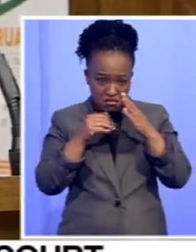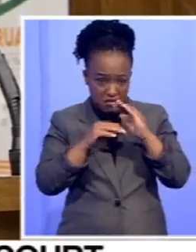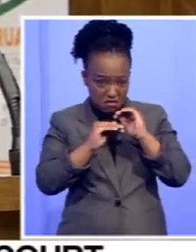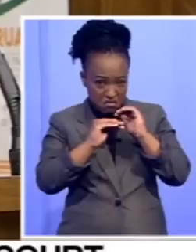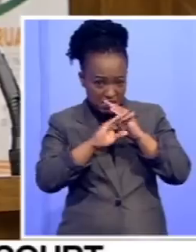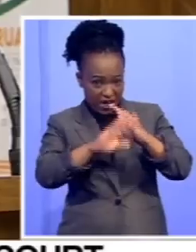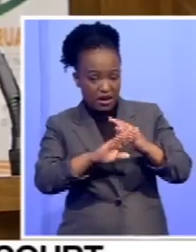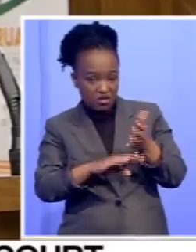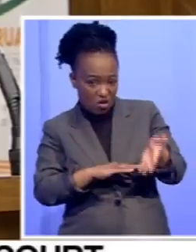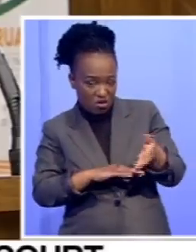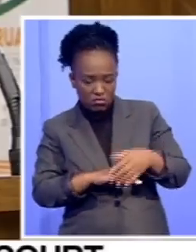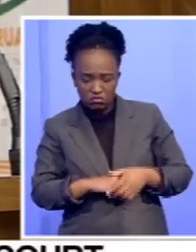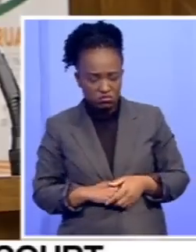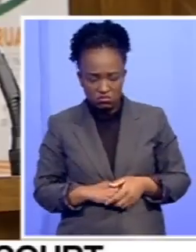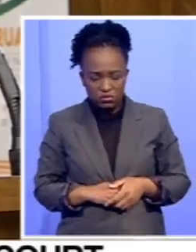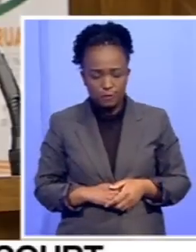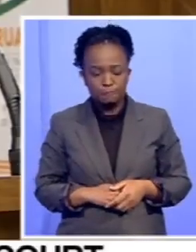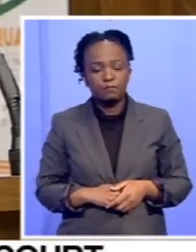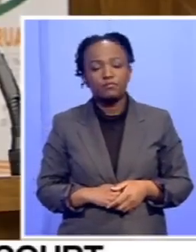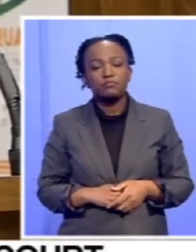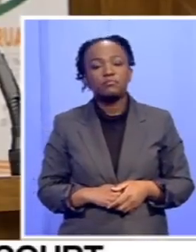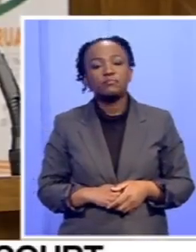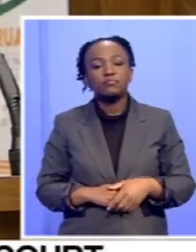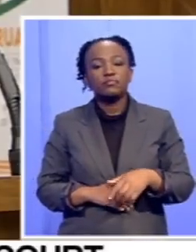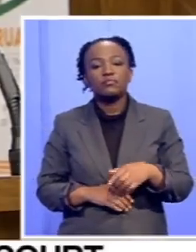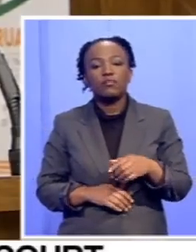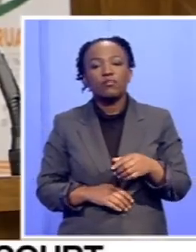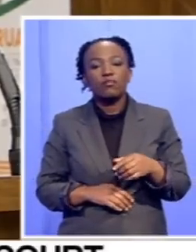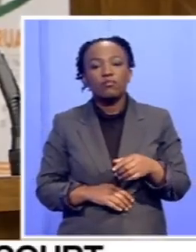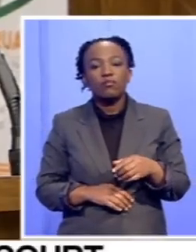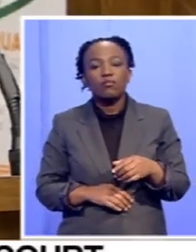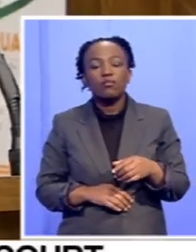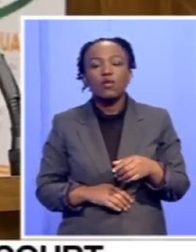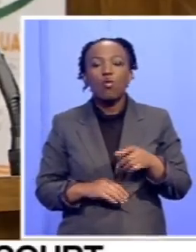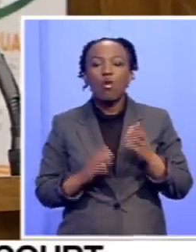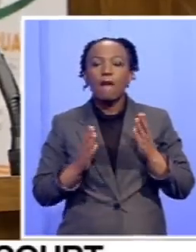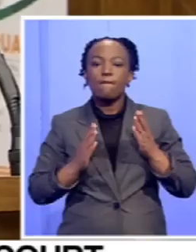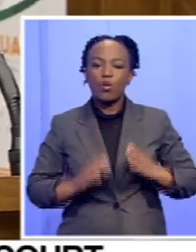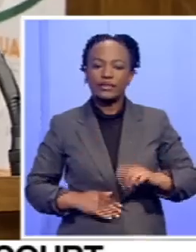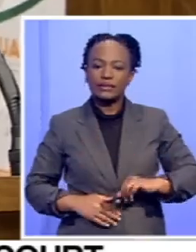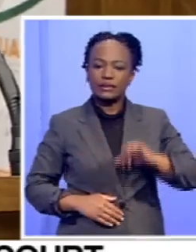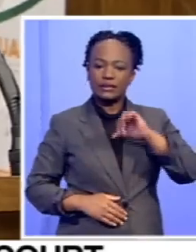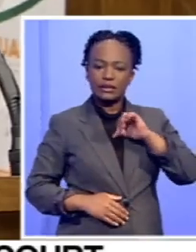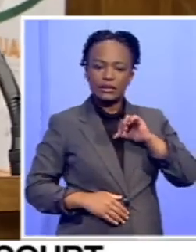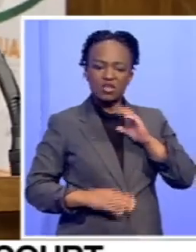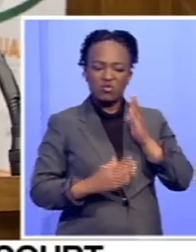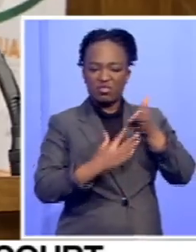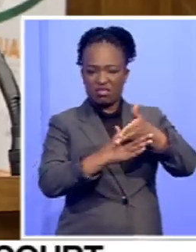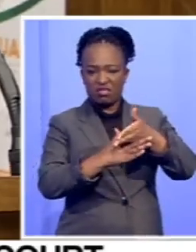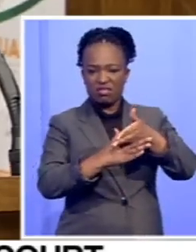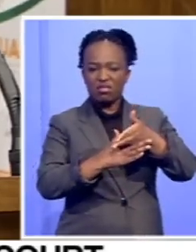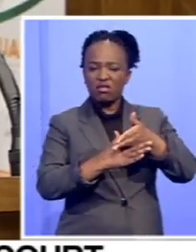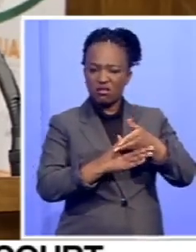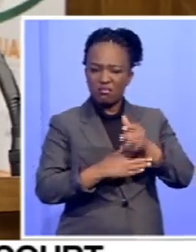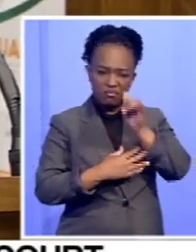wrongfulness, the court further stated that every infringement of the bodily integrity of another is prima facie unlawful. In